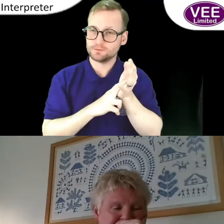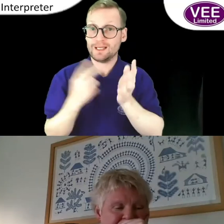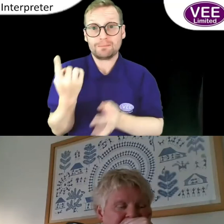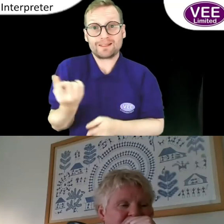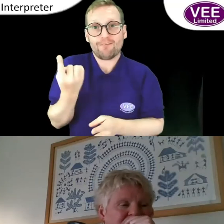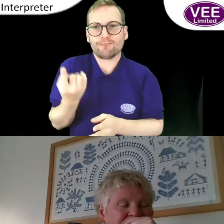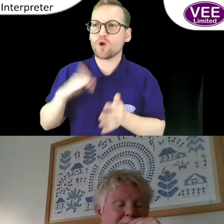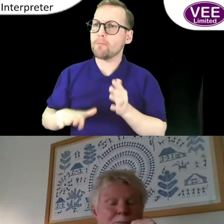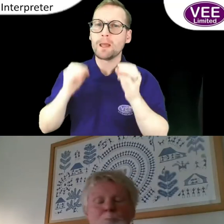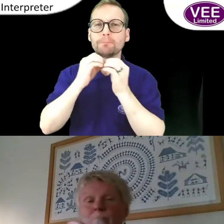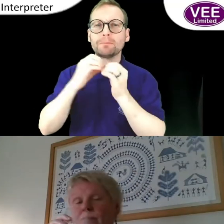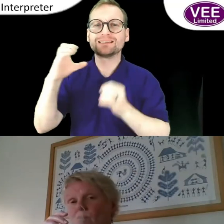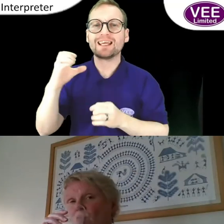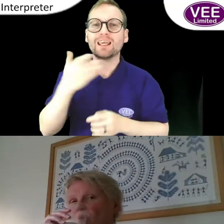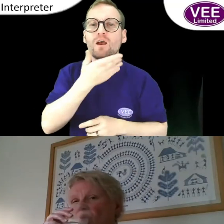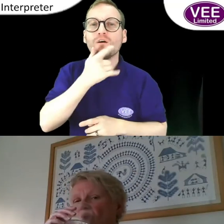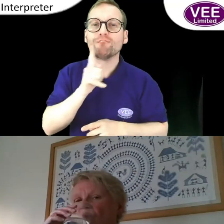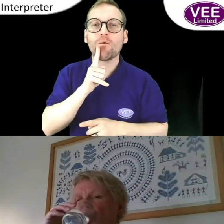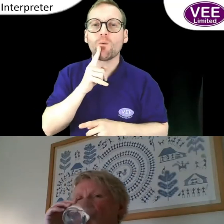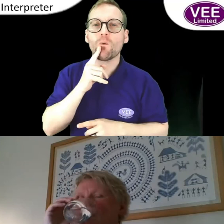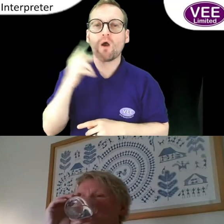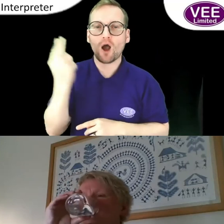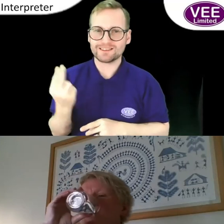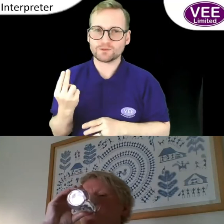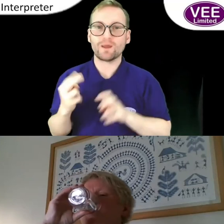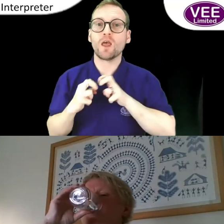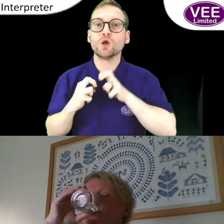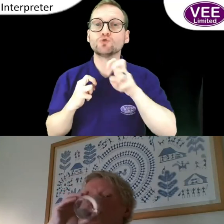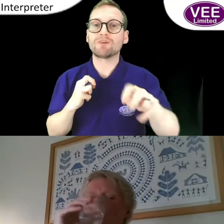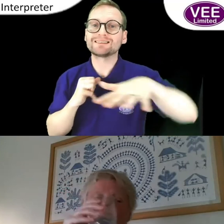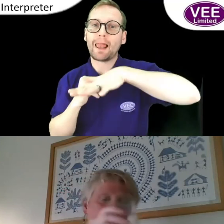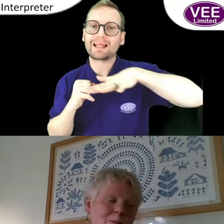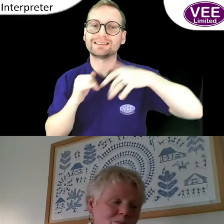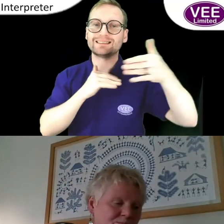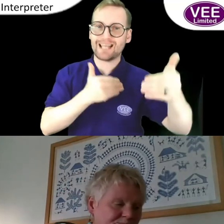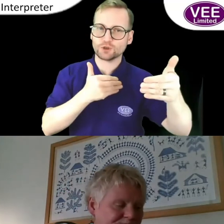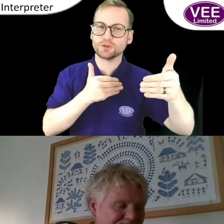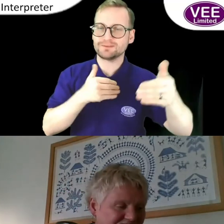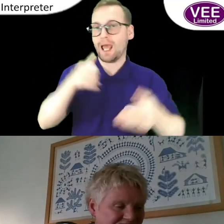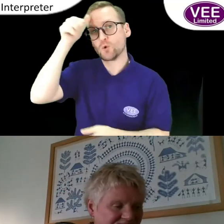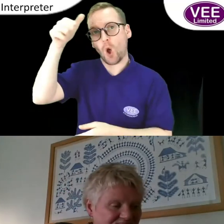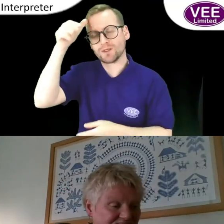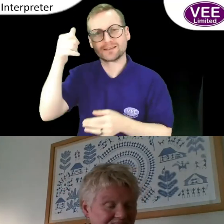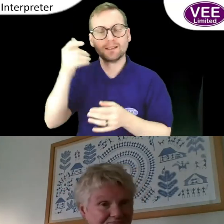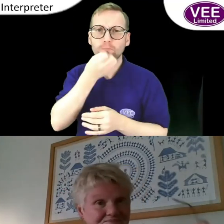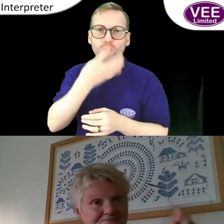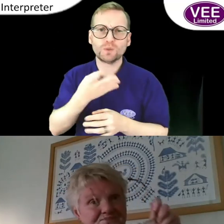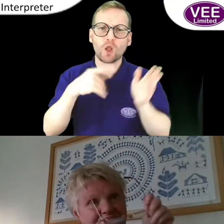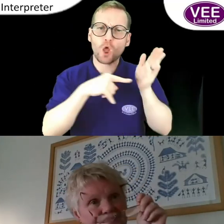went from being BBC folk artist to his work with Transatlantic Sessions, and he's come to be known as one of the finest